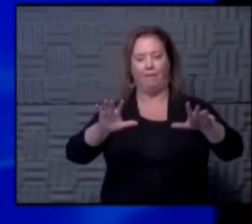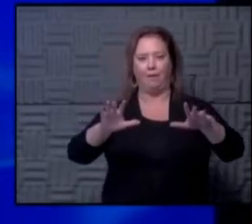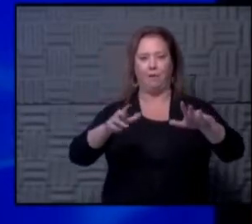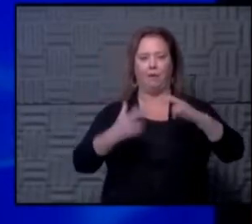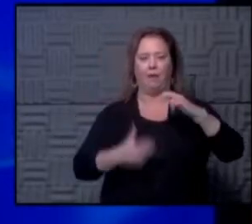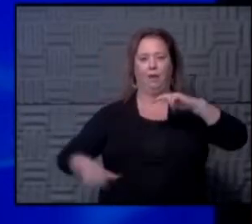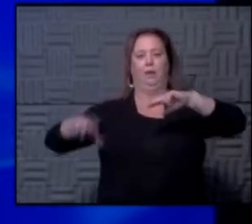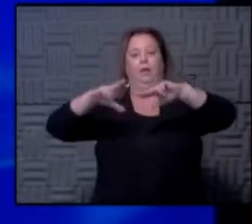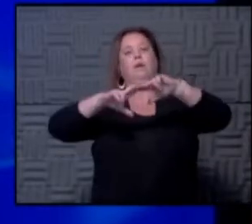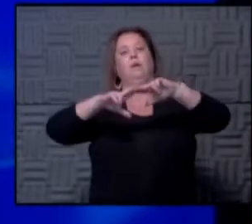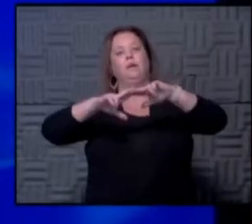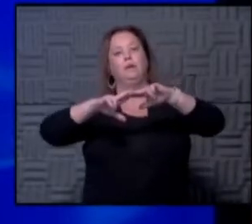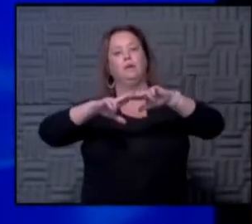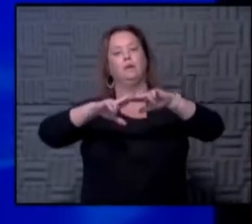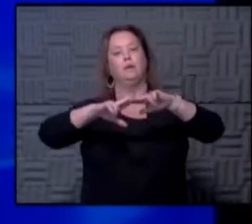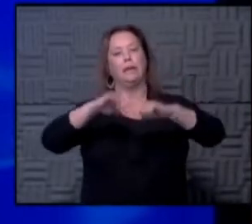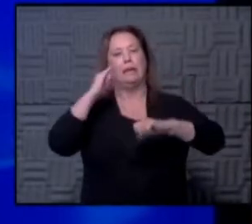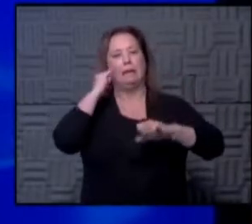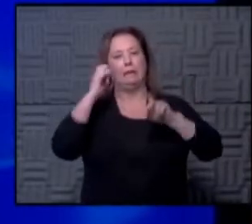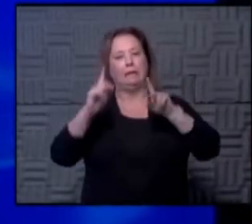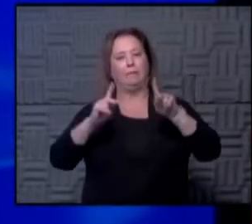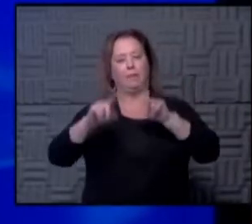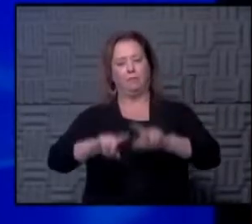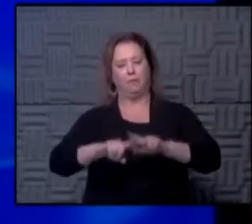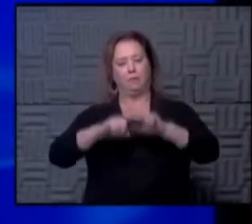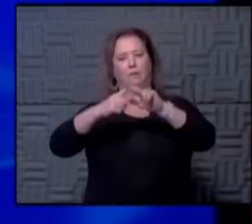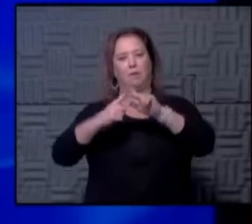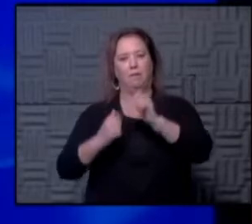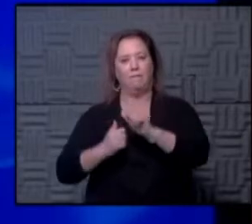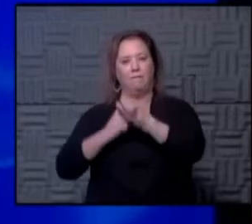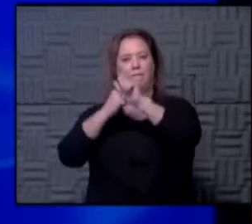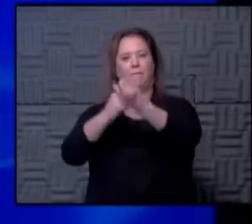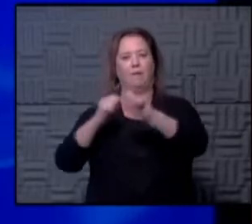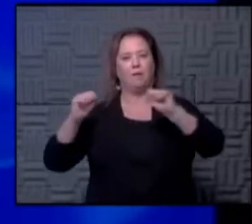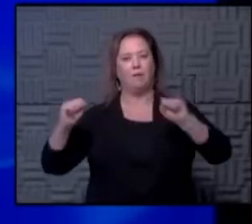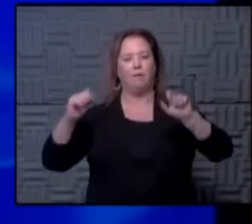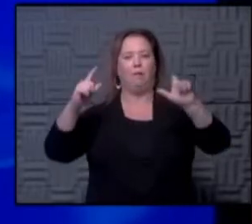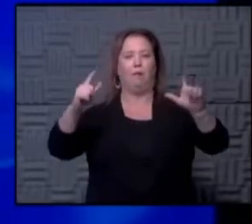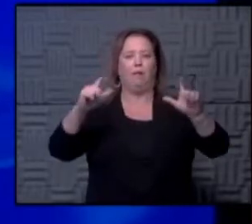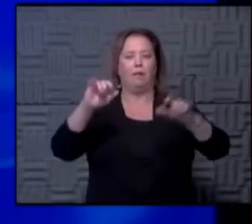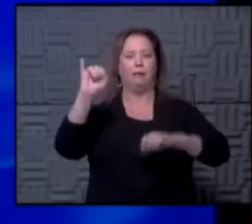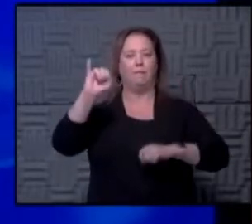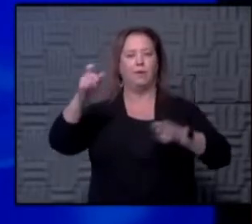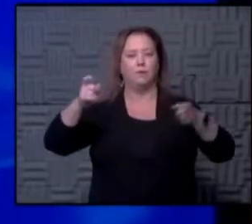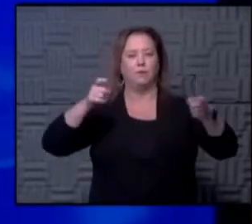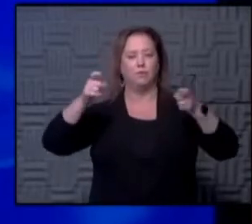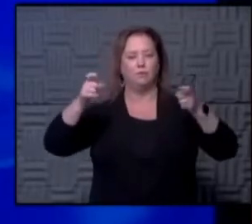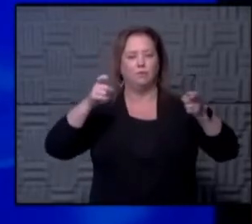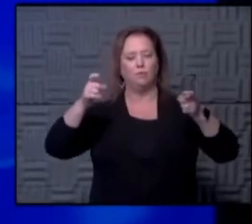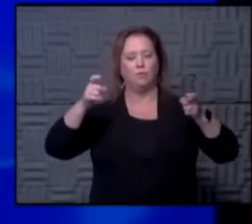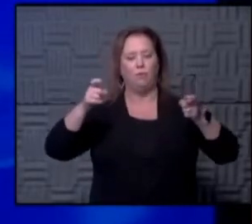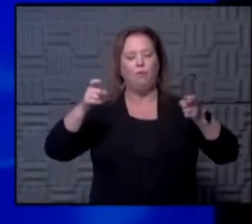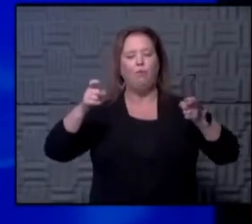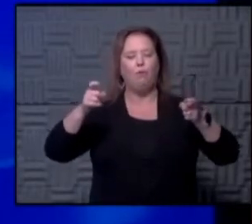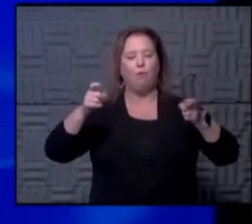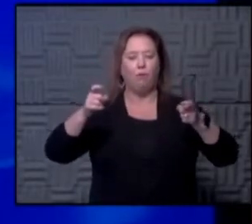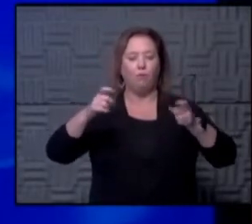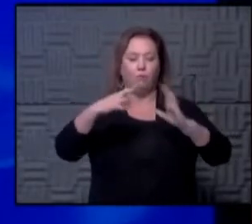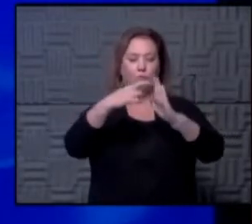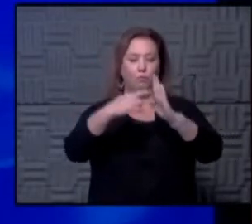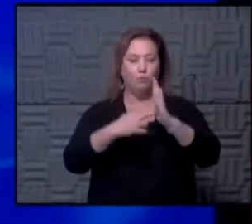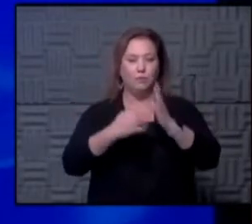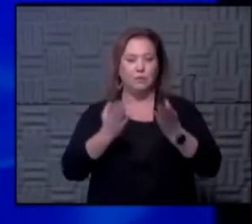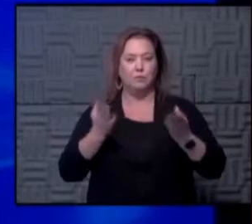or is right now, if people started following all of the kind of infection control measures that